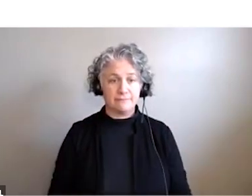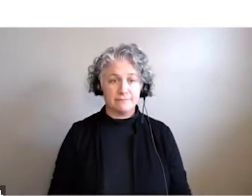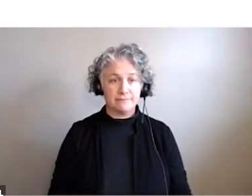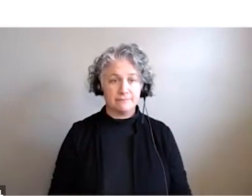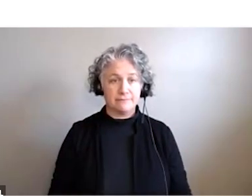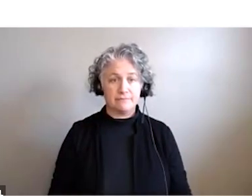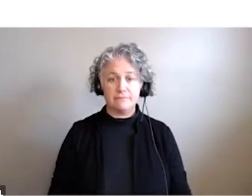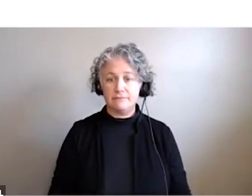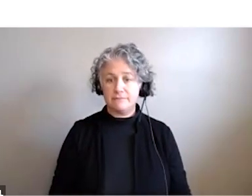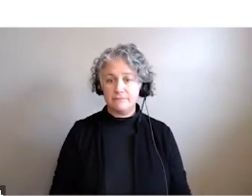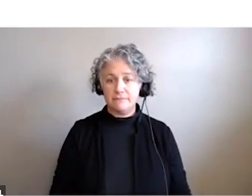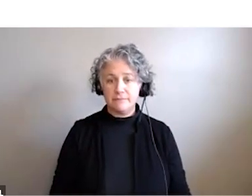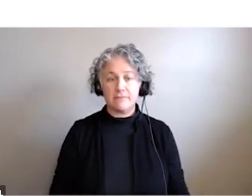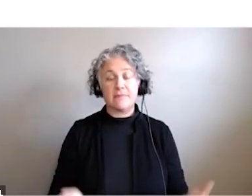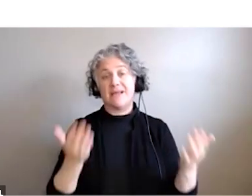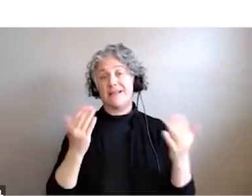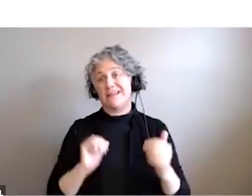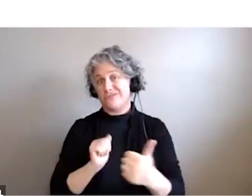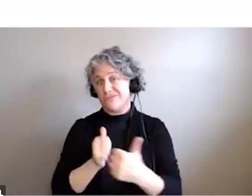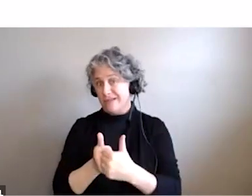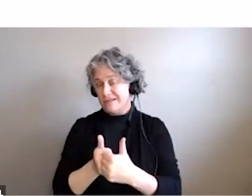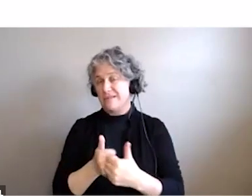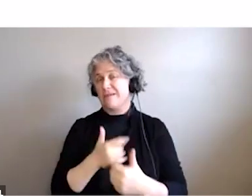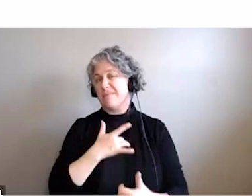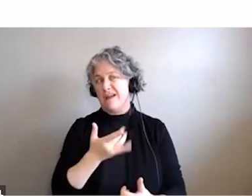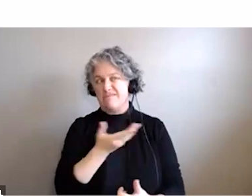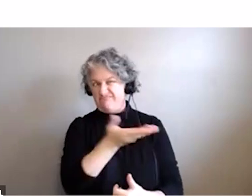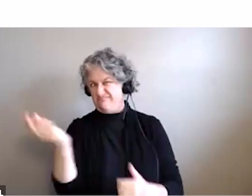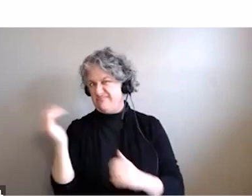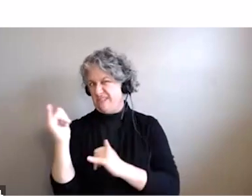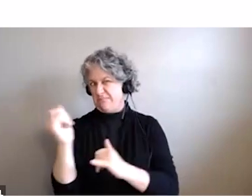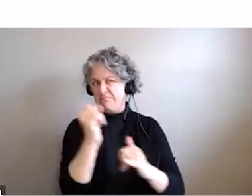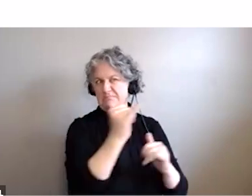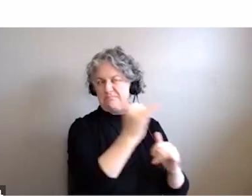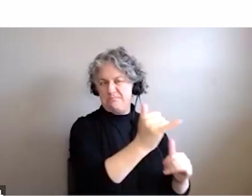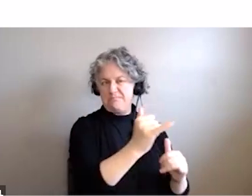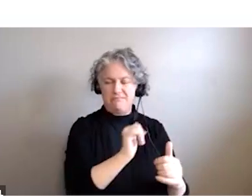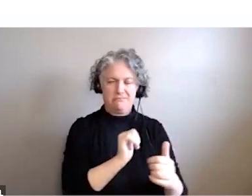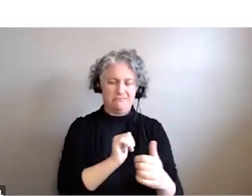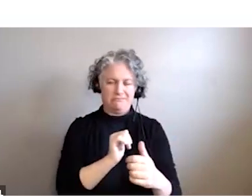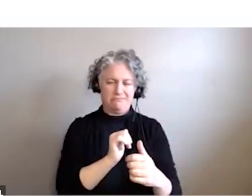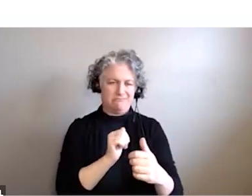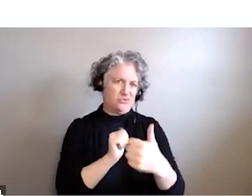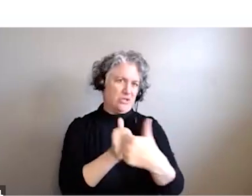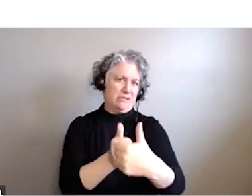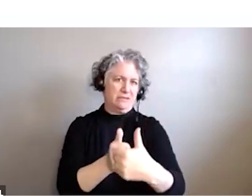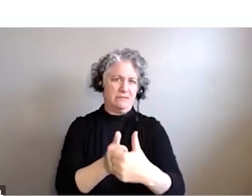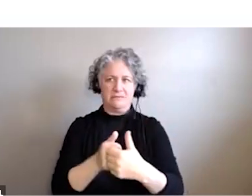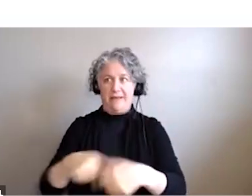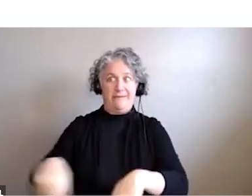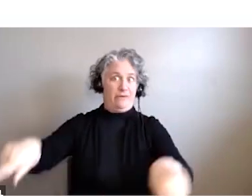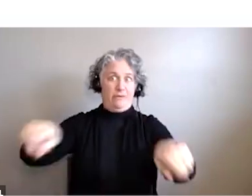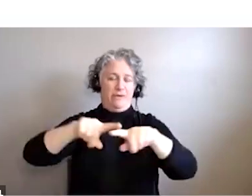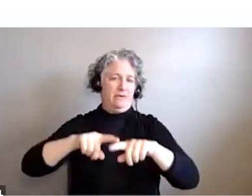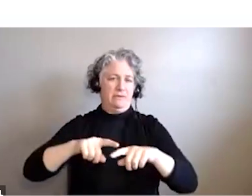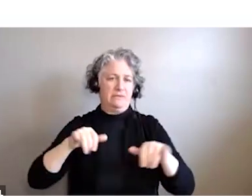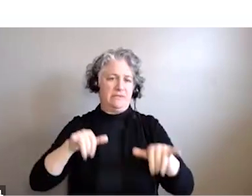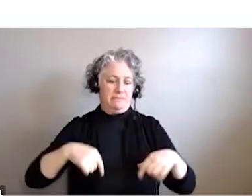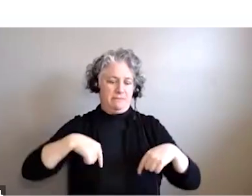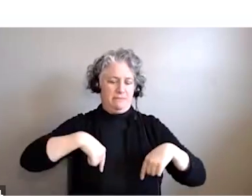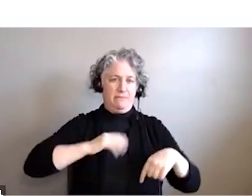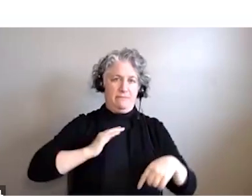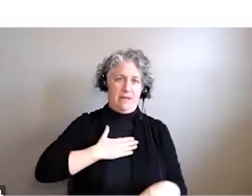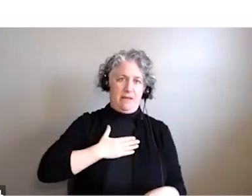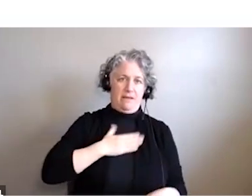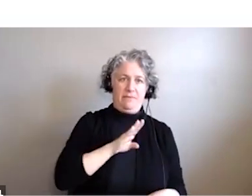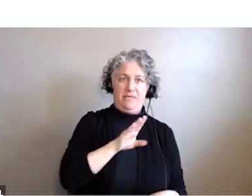So the next challenge that we often face in organizations everywhere, but even at BDO Canada, the work we're doing internally and